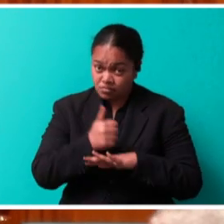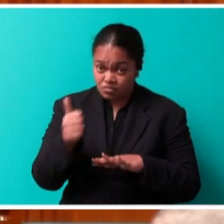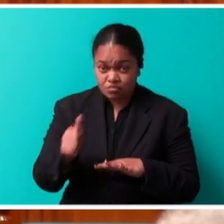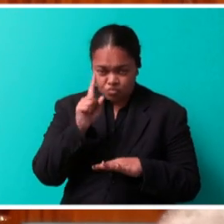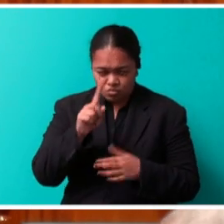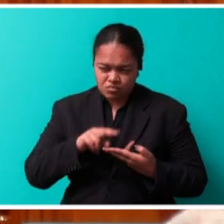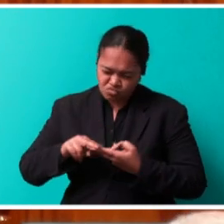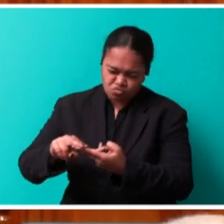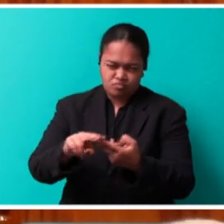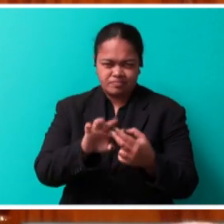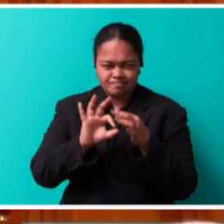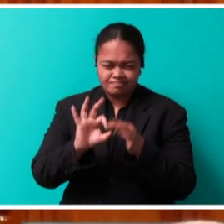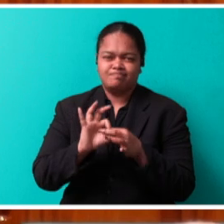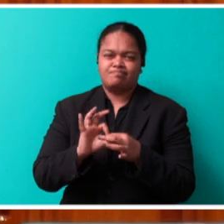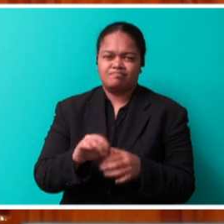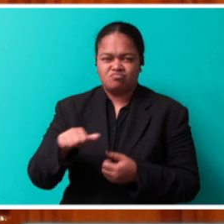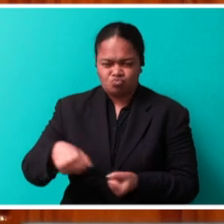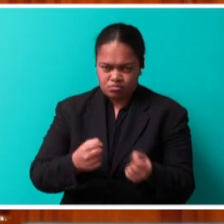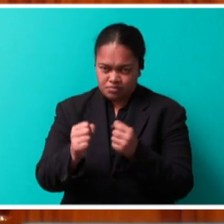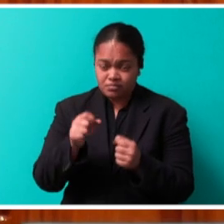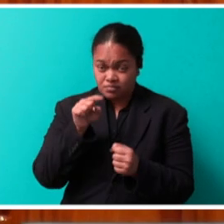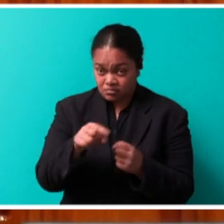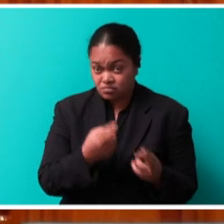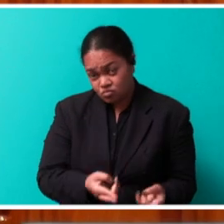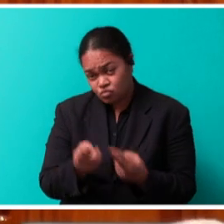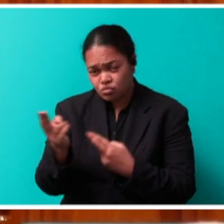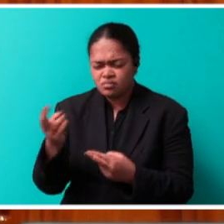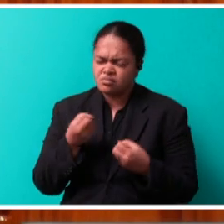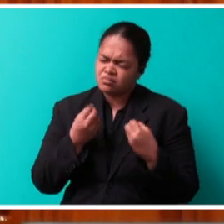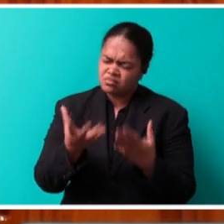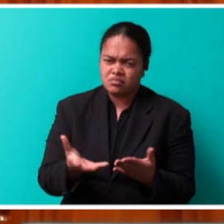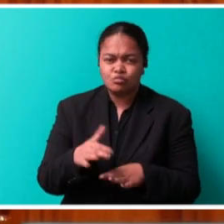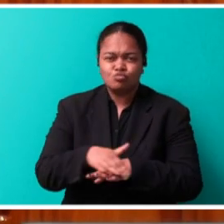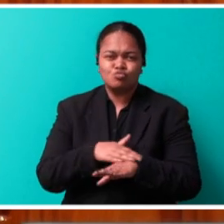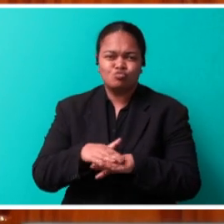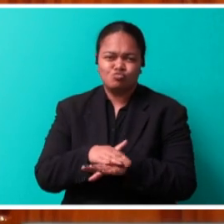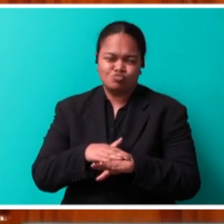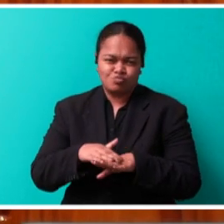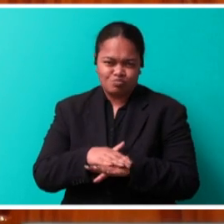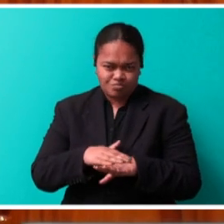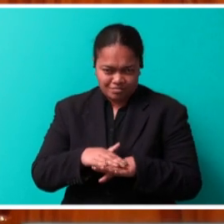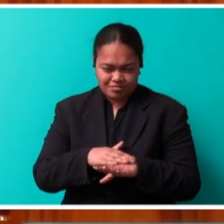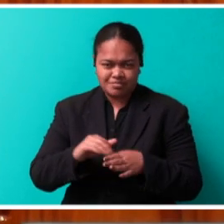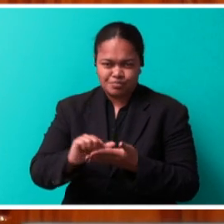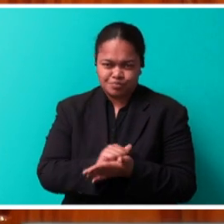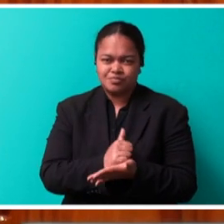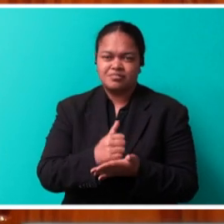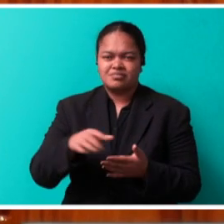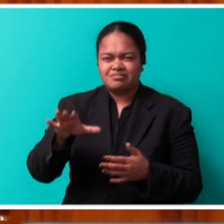strategy. Honourable Speaker, these recommendations provide a blueprint to transform our sugar